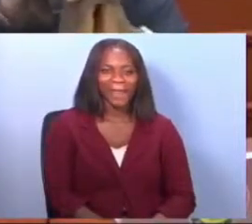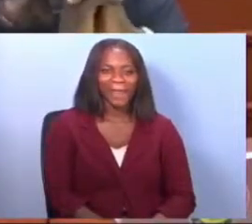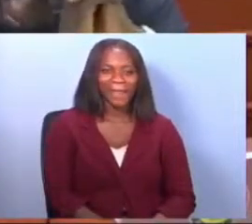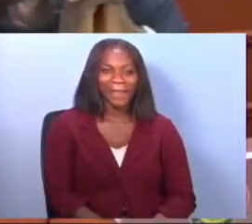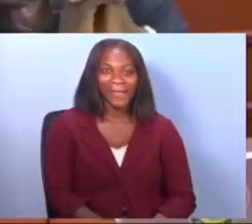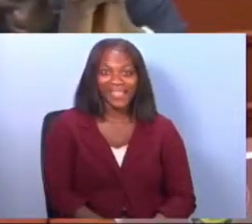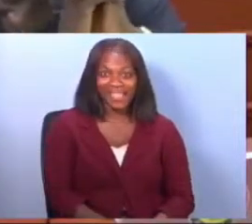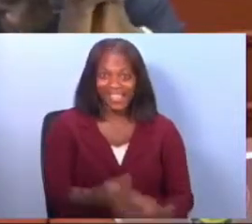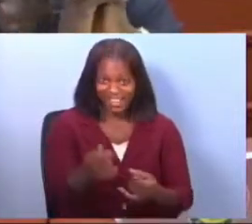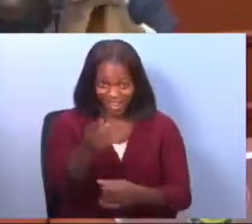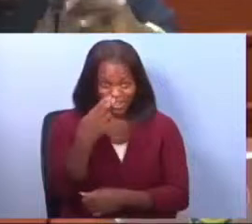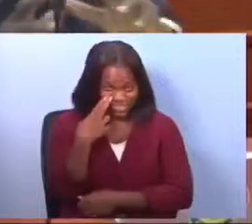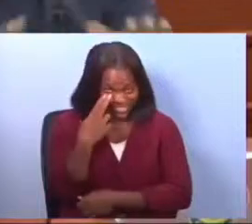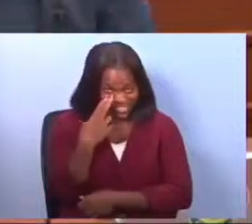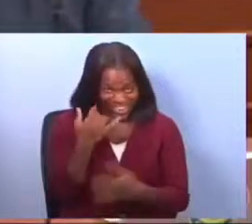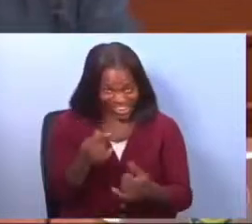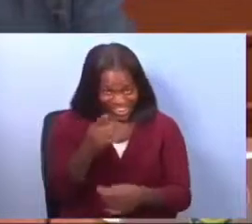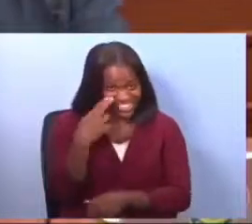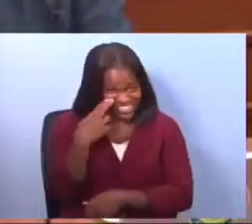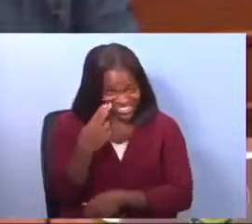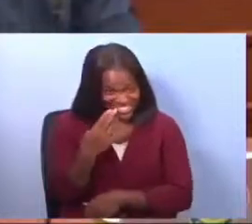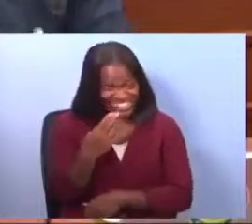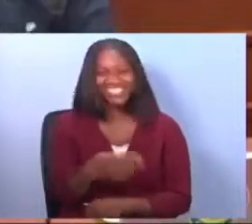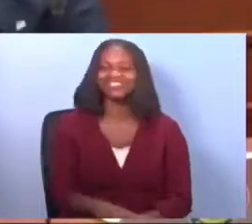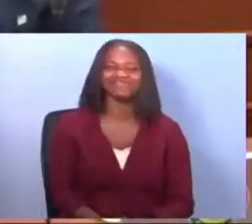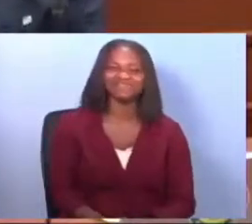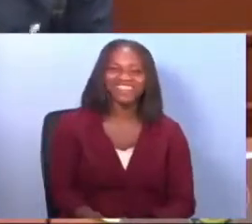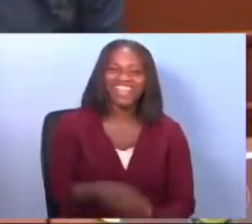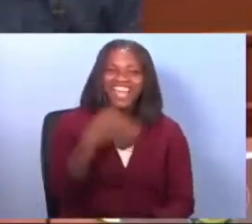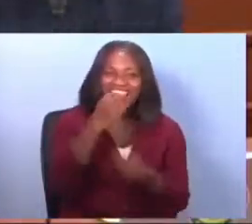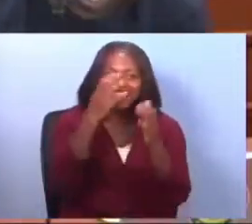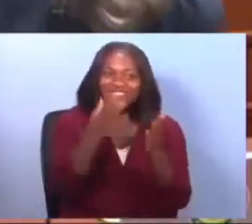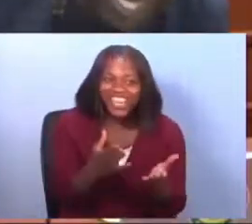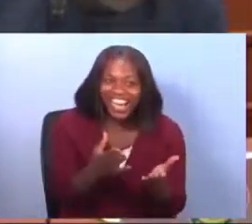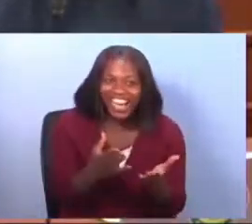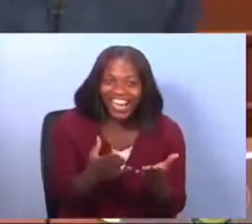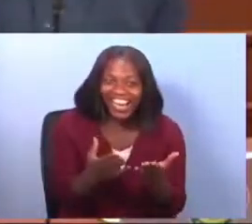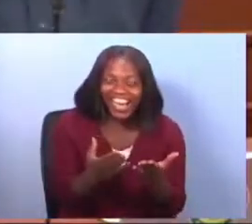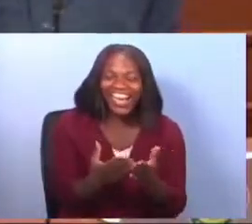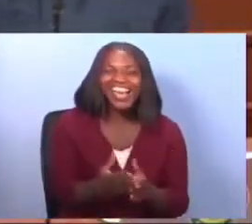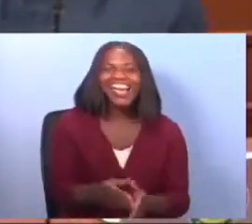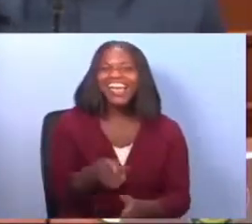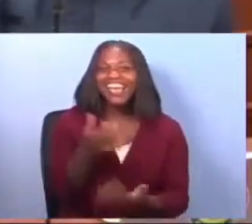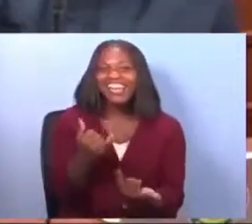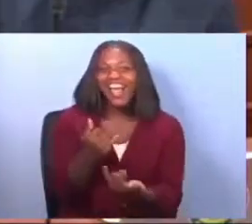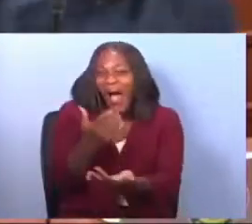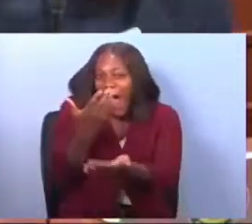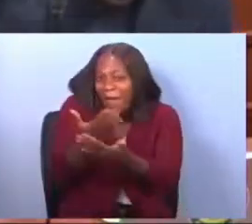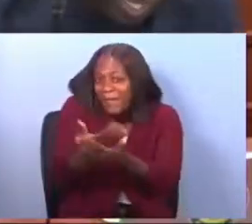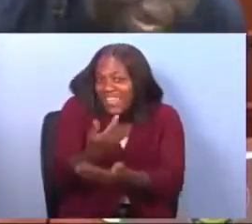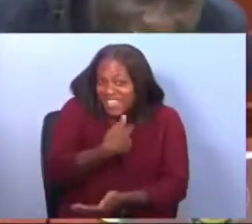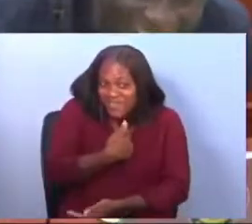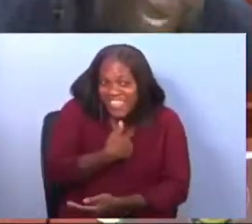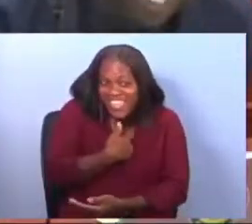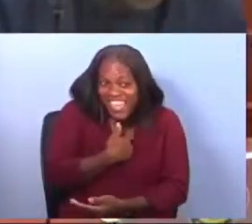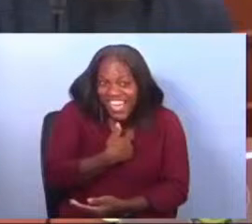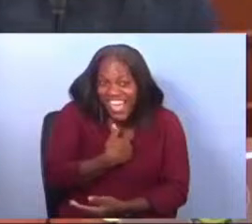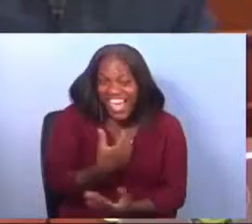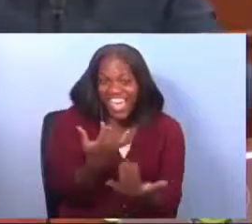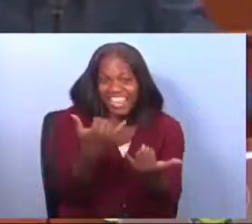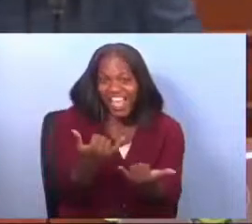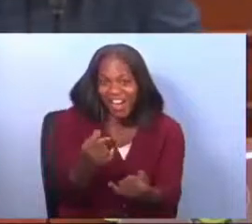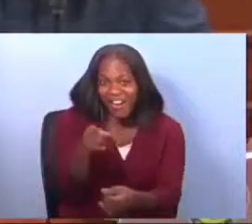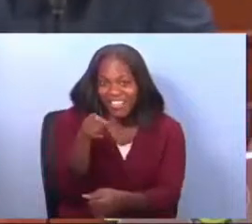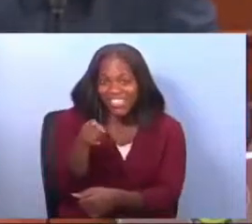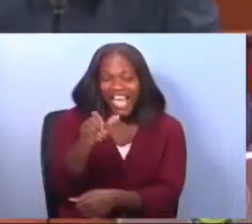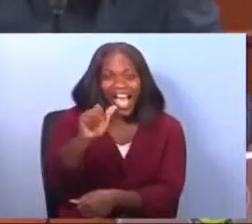Now you see, Agboja, you see. Mr. Speaker, Agboja today is begging me. Mr. Speaker, Agboja is